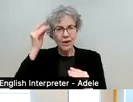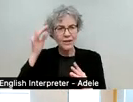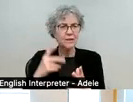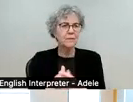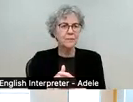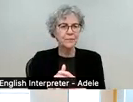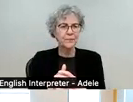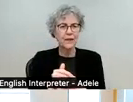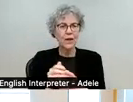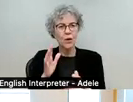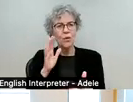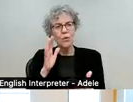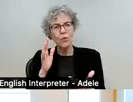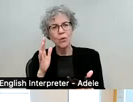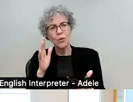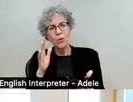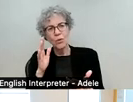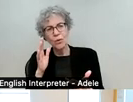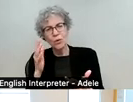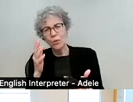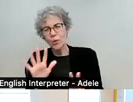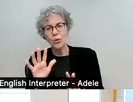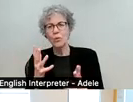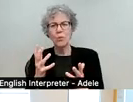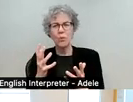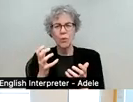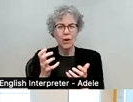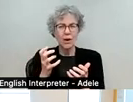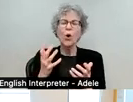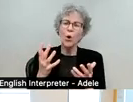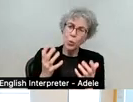component. Thinking has obviously evolved. And I don't know that it was residential.